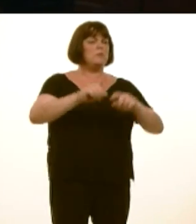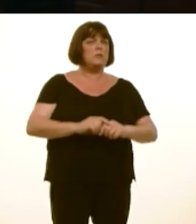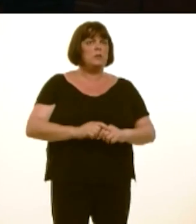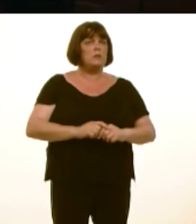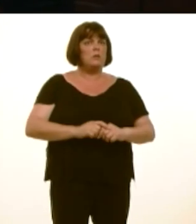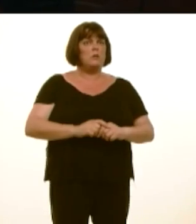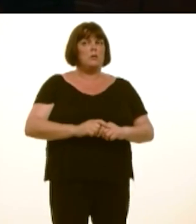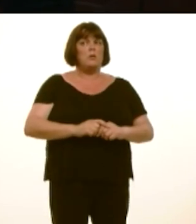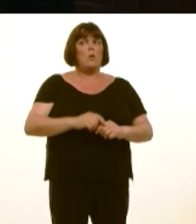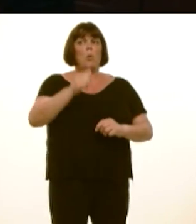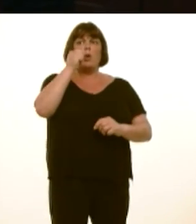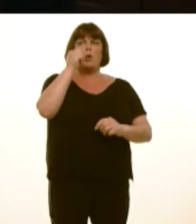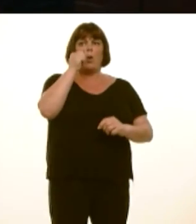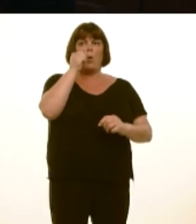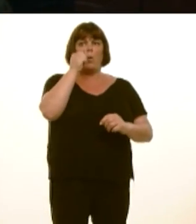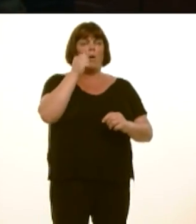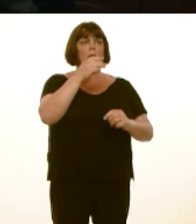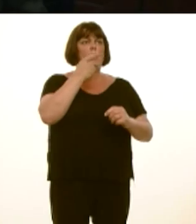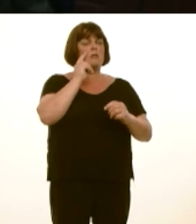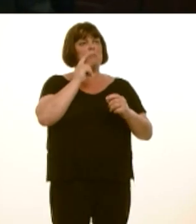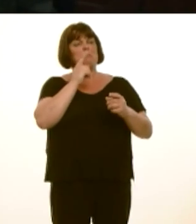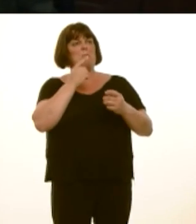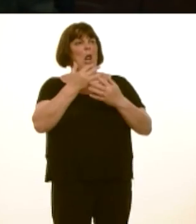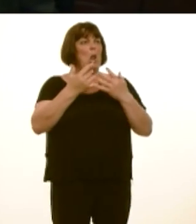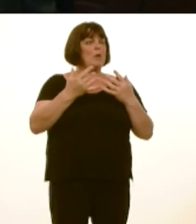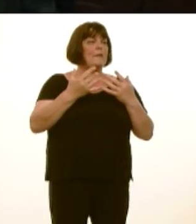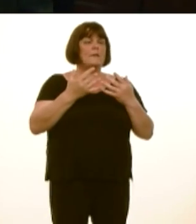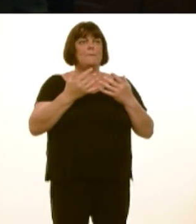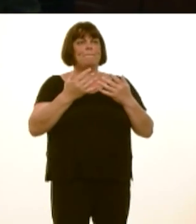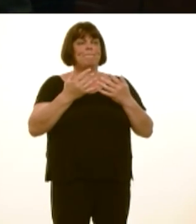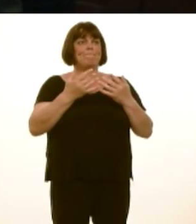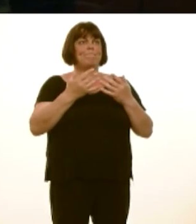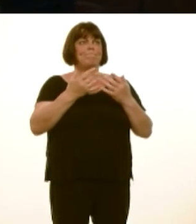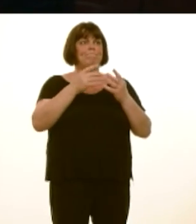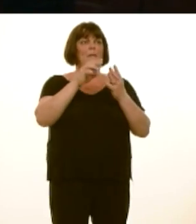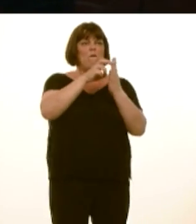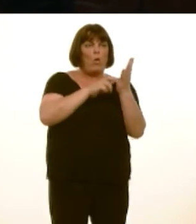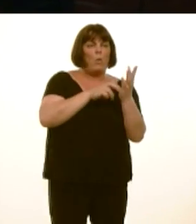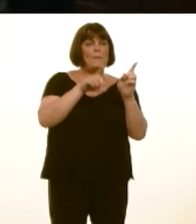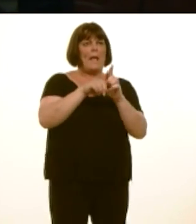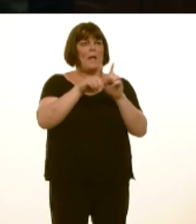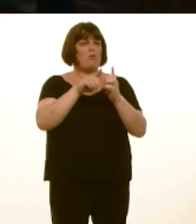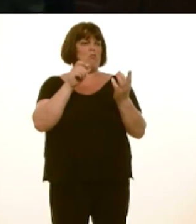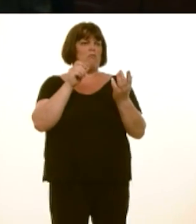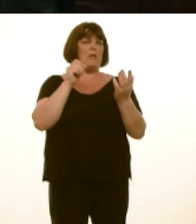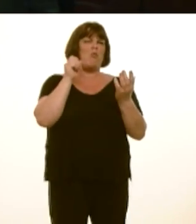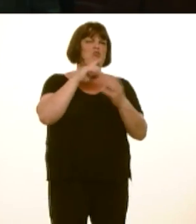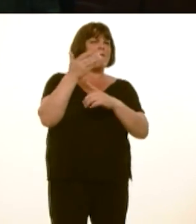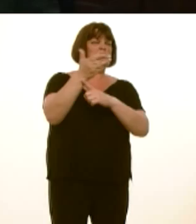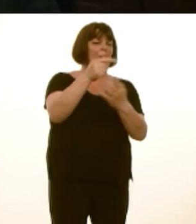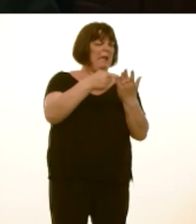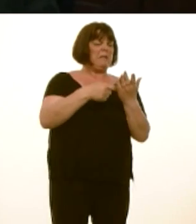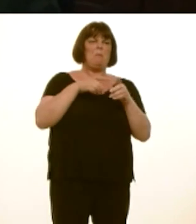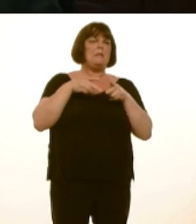generic referral system with ticking boxes and red flags cannot hold true for every patient, knowing that